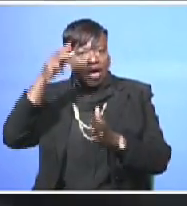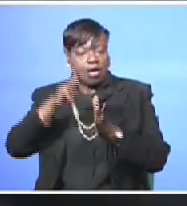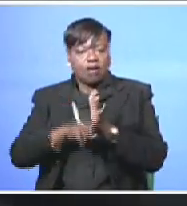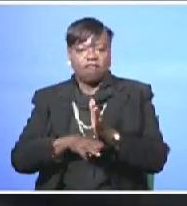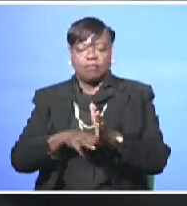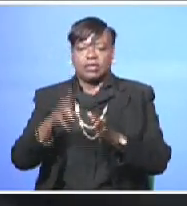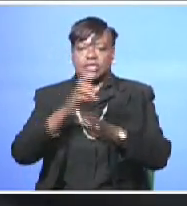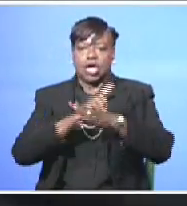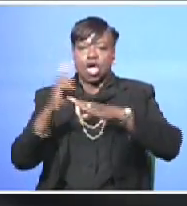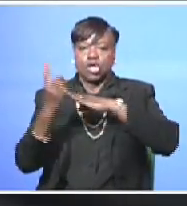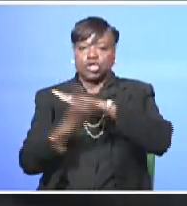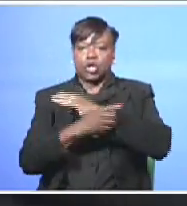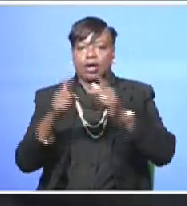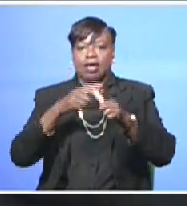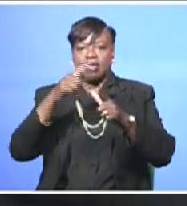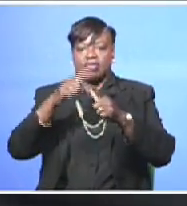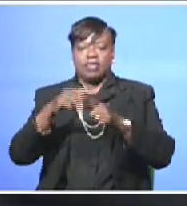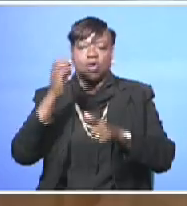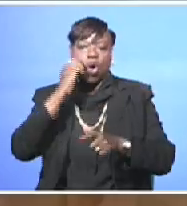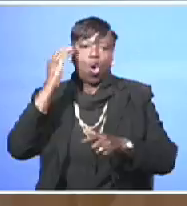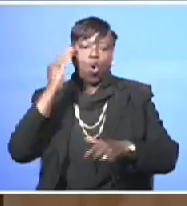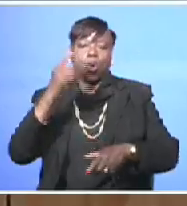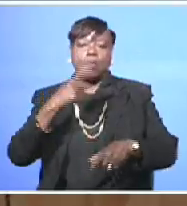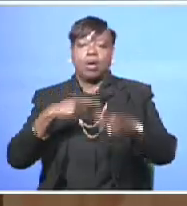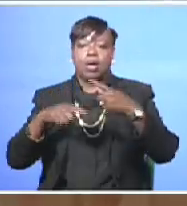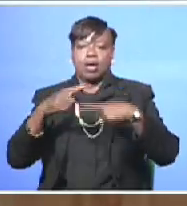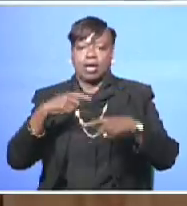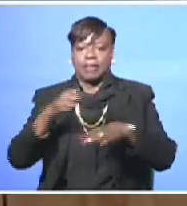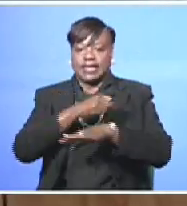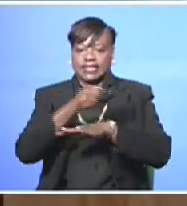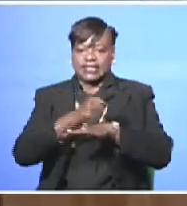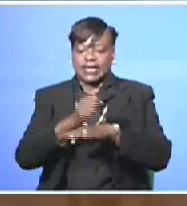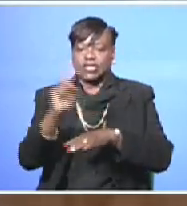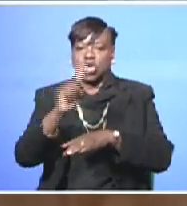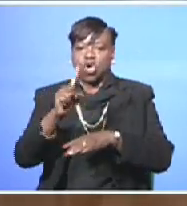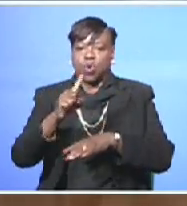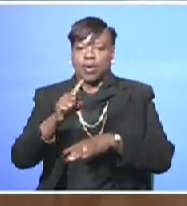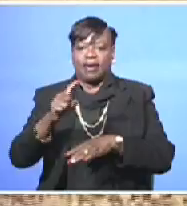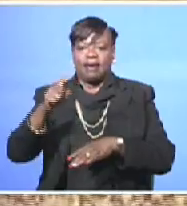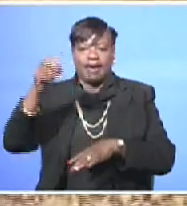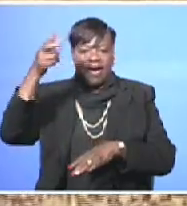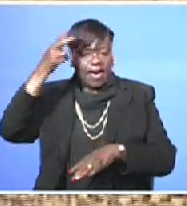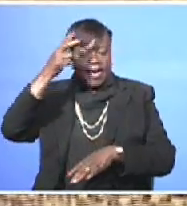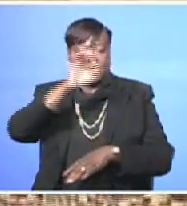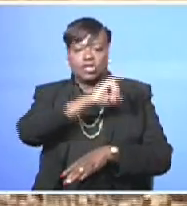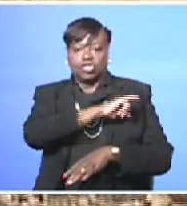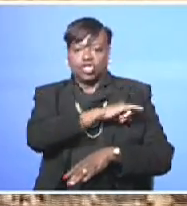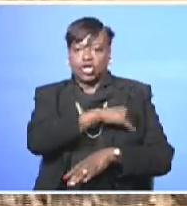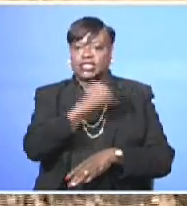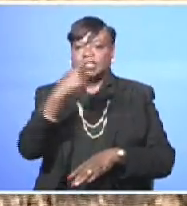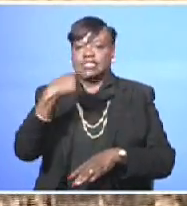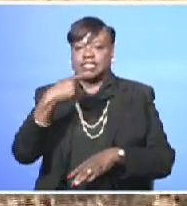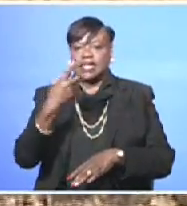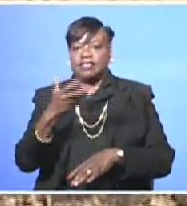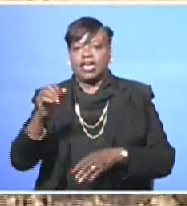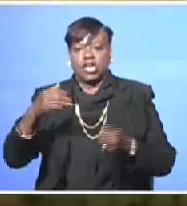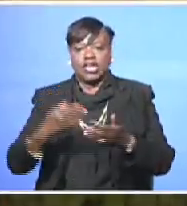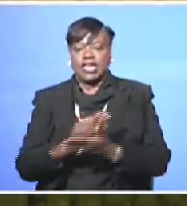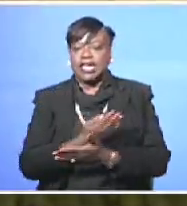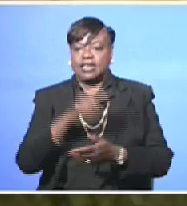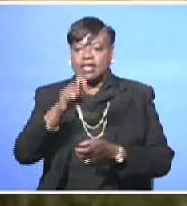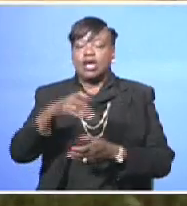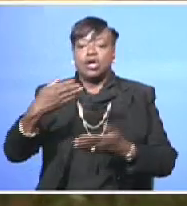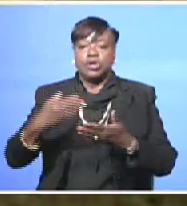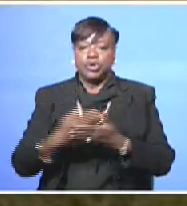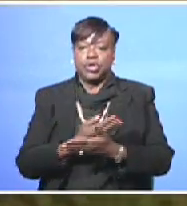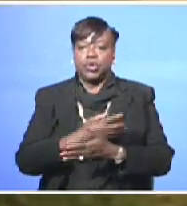site, where Area Member of Parliament Hank Johnson highlighted the need for a new docking facility, stating that the water is too shallow,